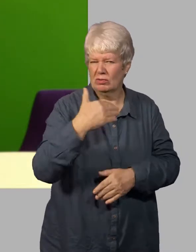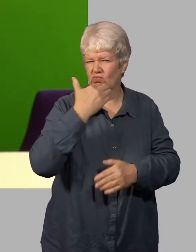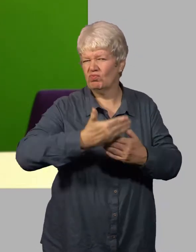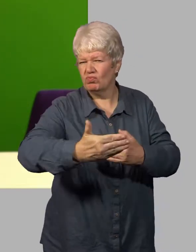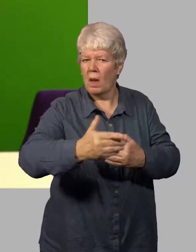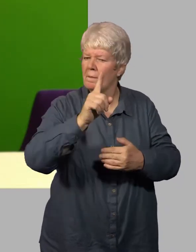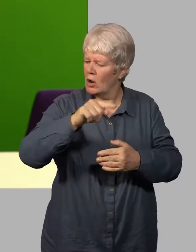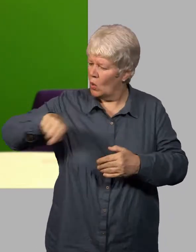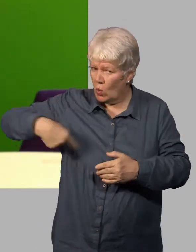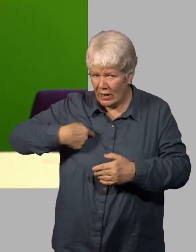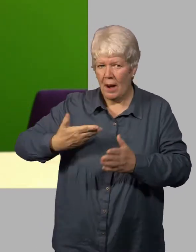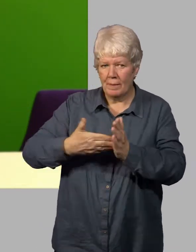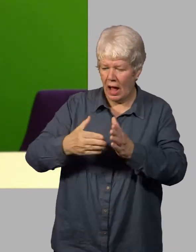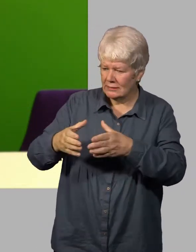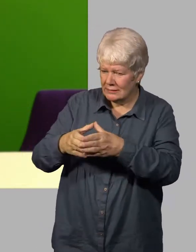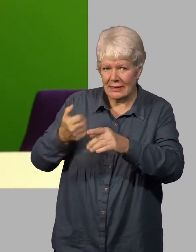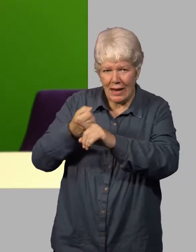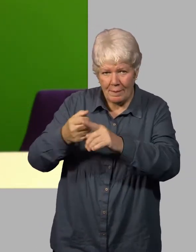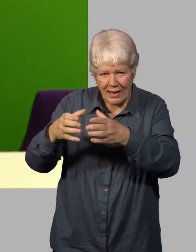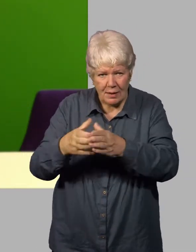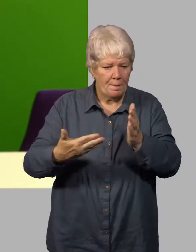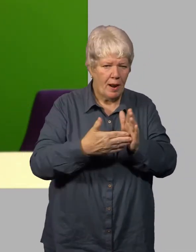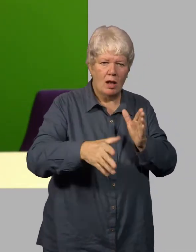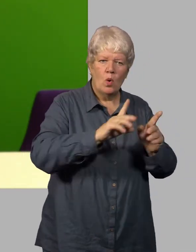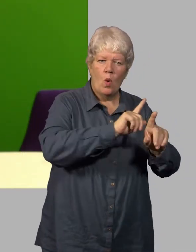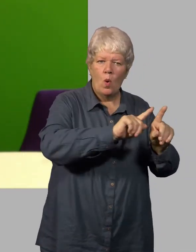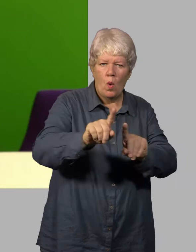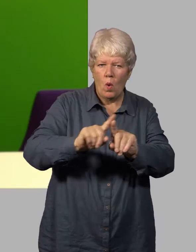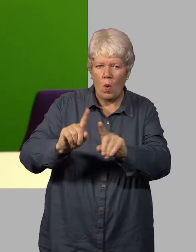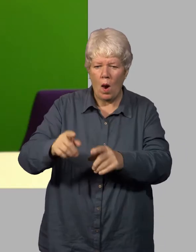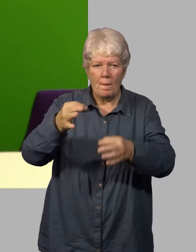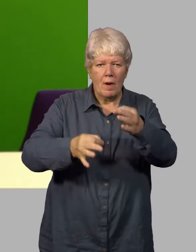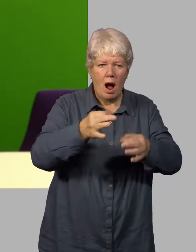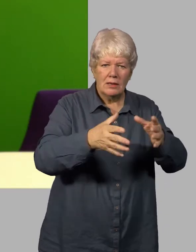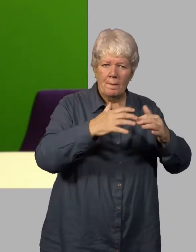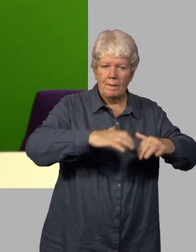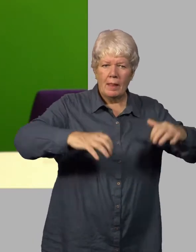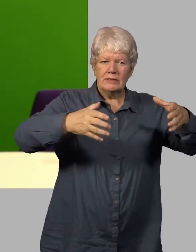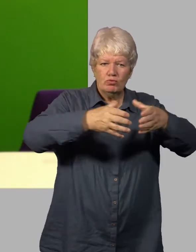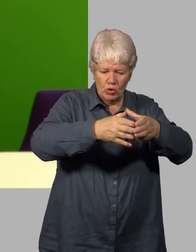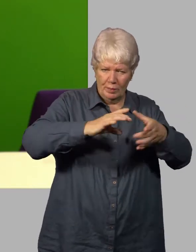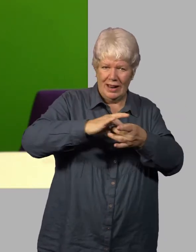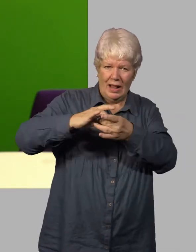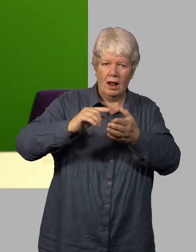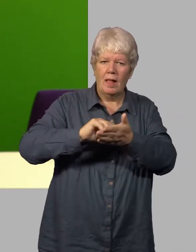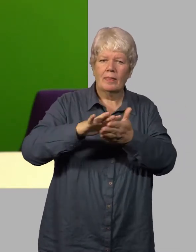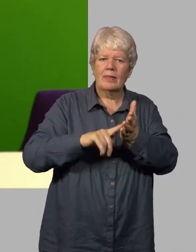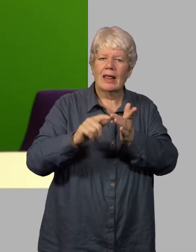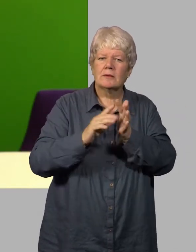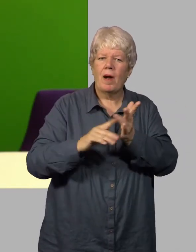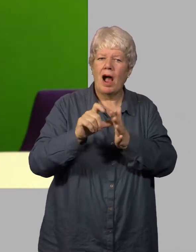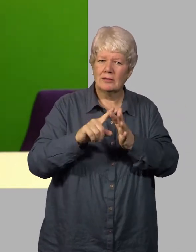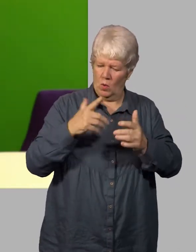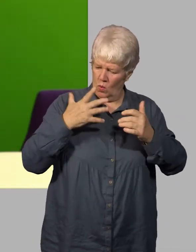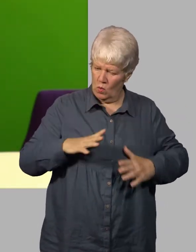Trust, the campaigns team and the all-party parliamentary group on thalidomide have already started to take steps to ensure an early commitment to